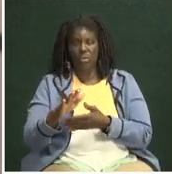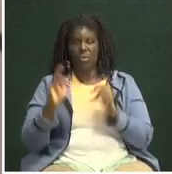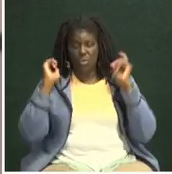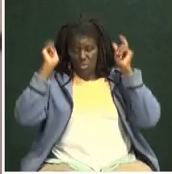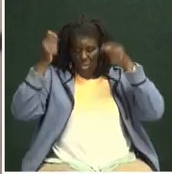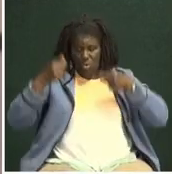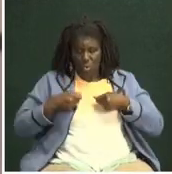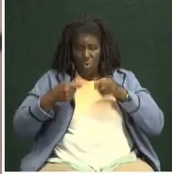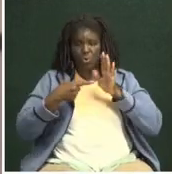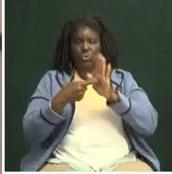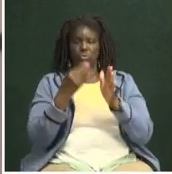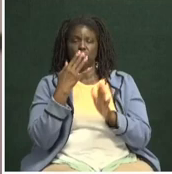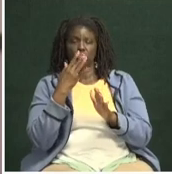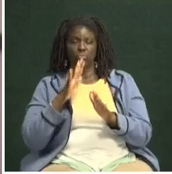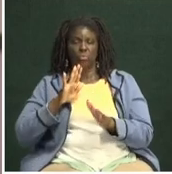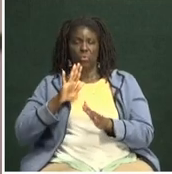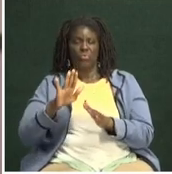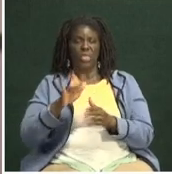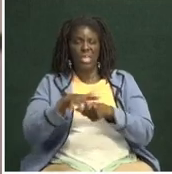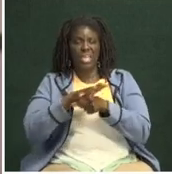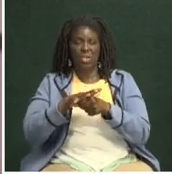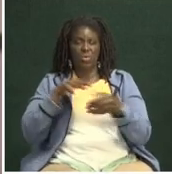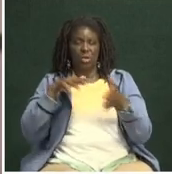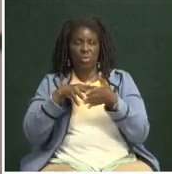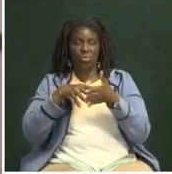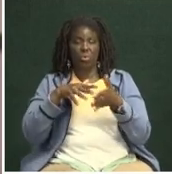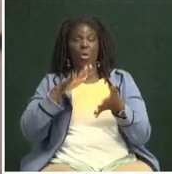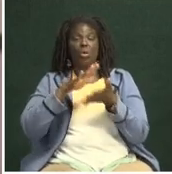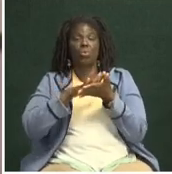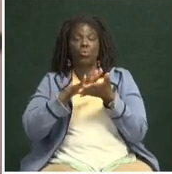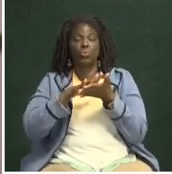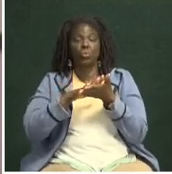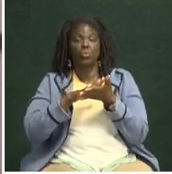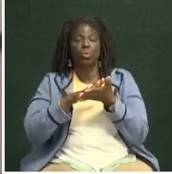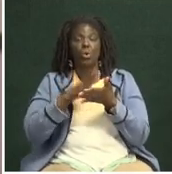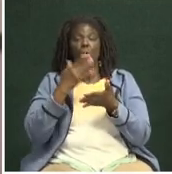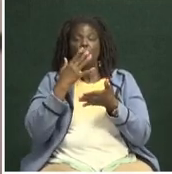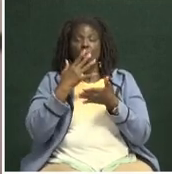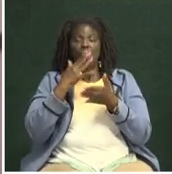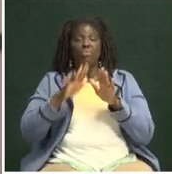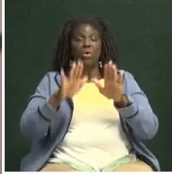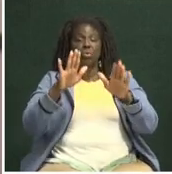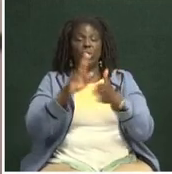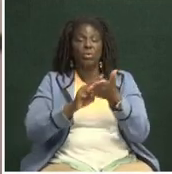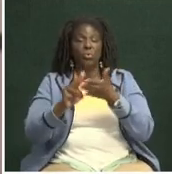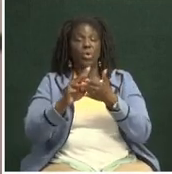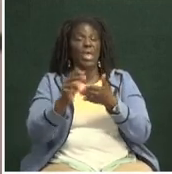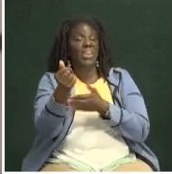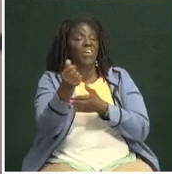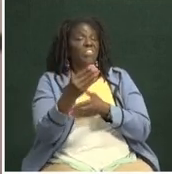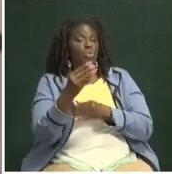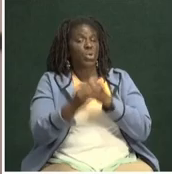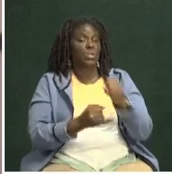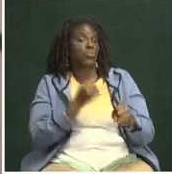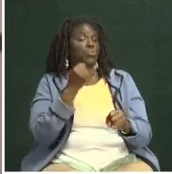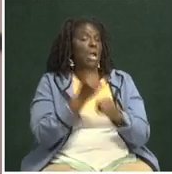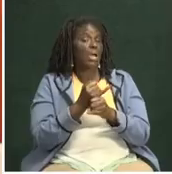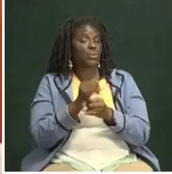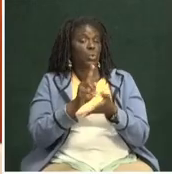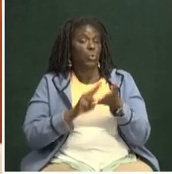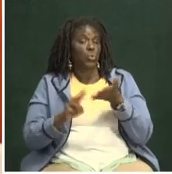study and the school colors of many of the nation's greatest universities, as well as several international